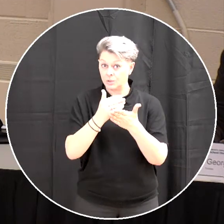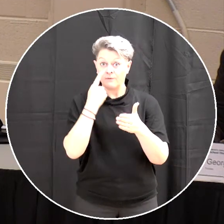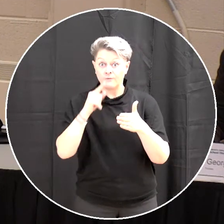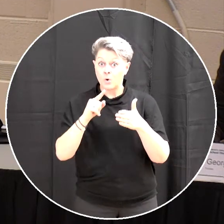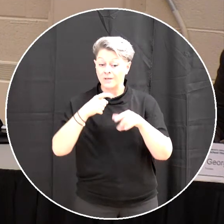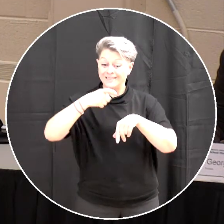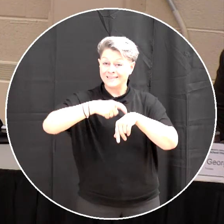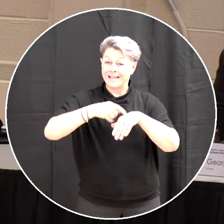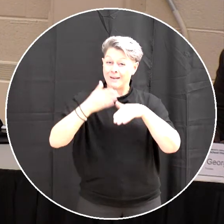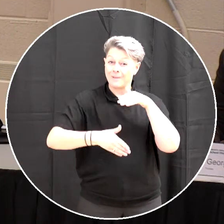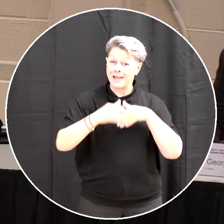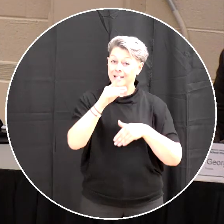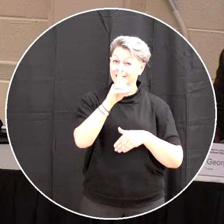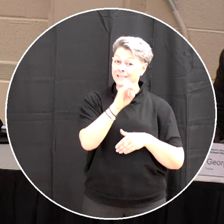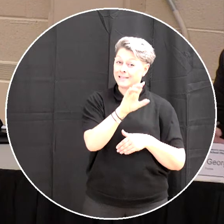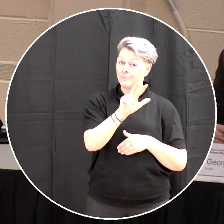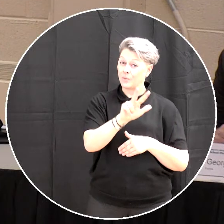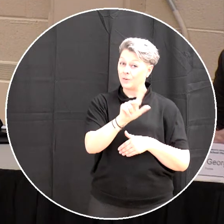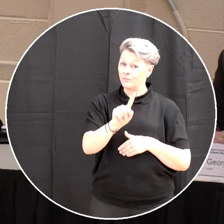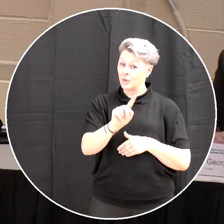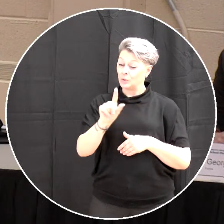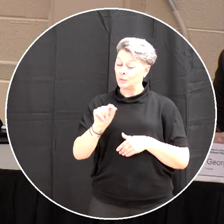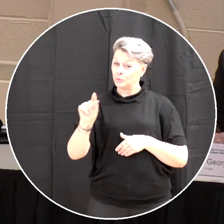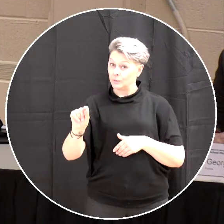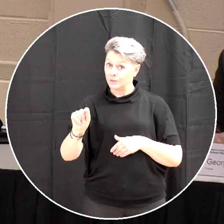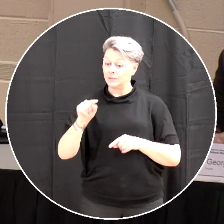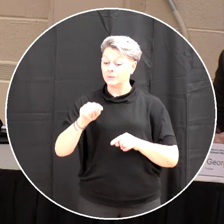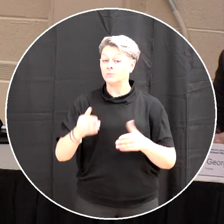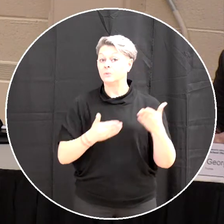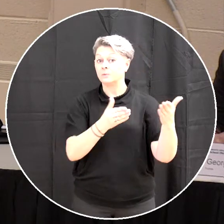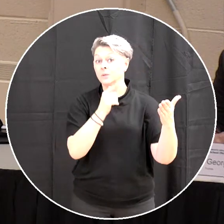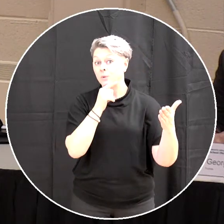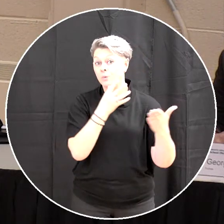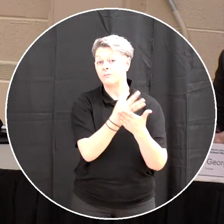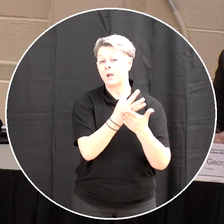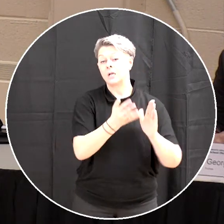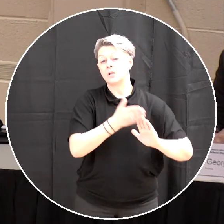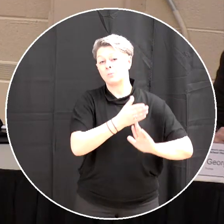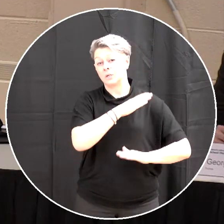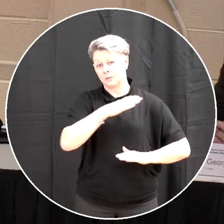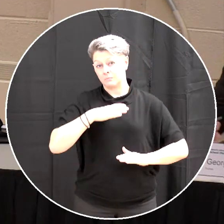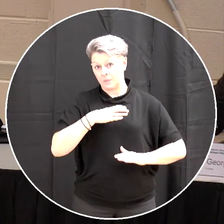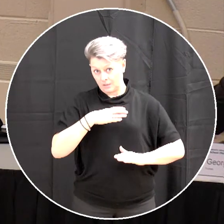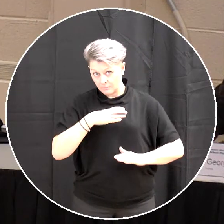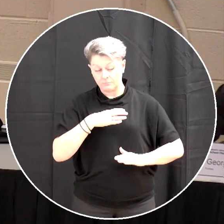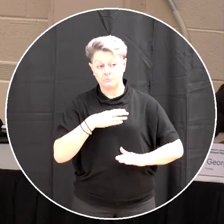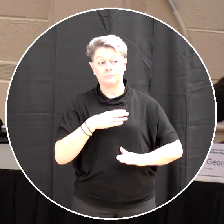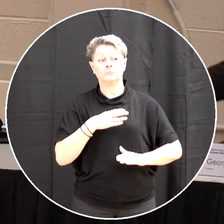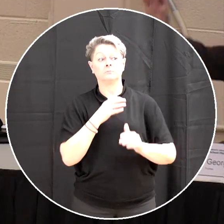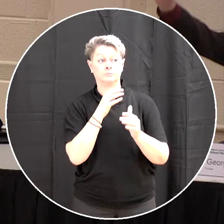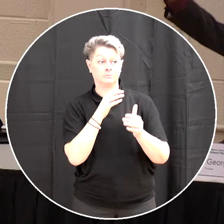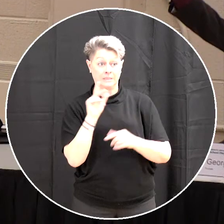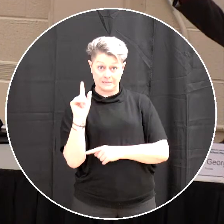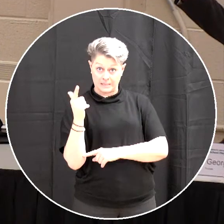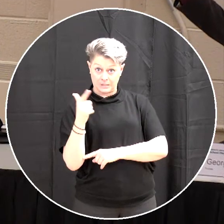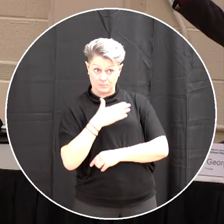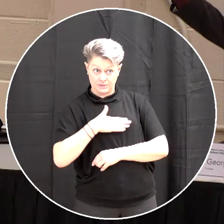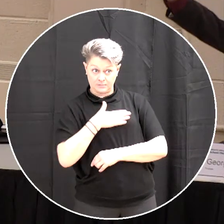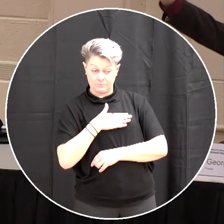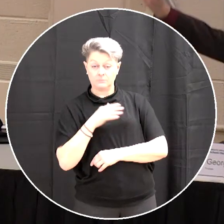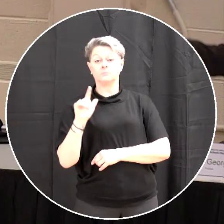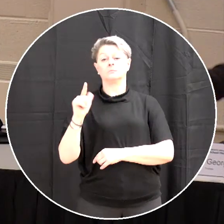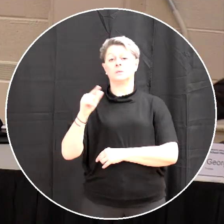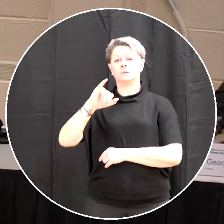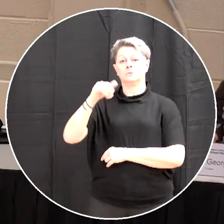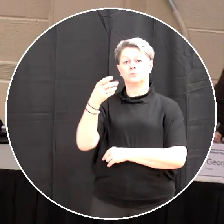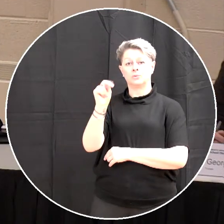ending December 31st, 2020, as recommended by the Finance and Operations Committee. So moved. Can I get a seconder for that? Seconded by